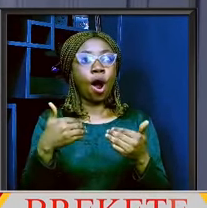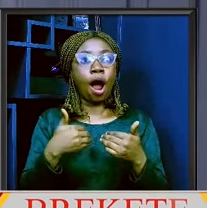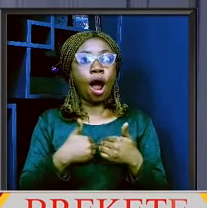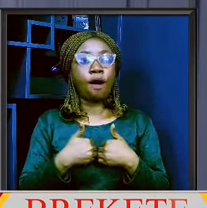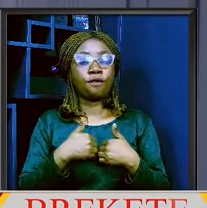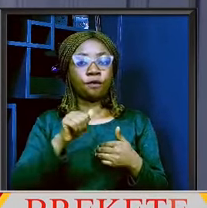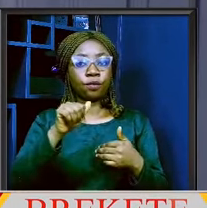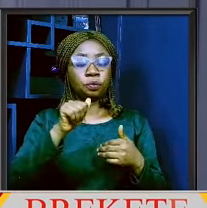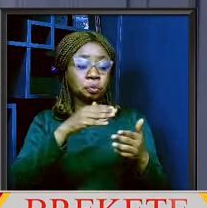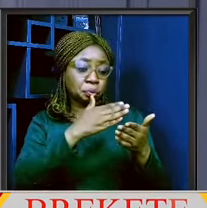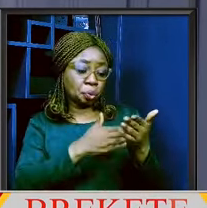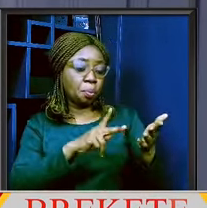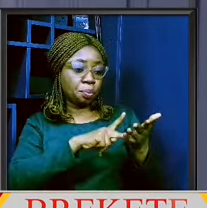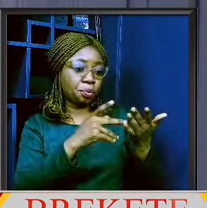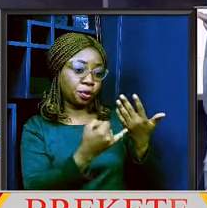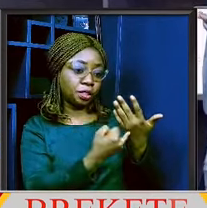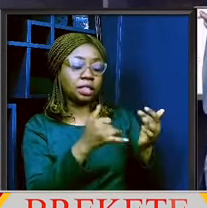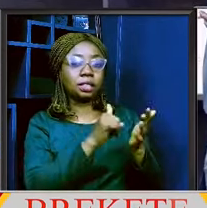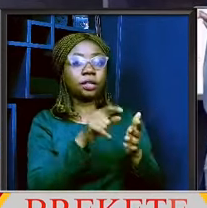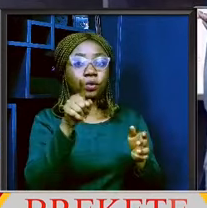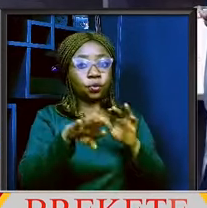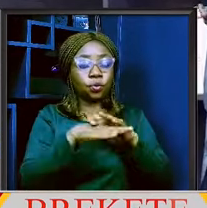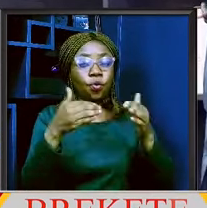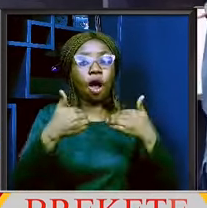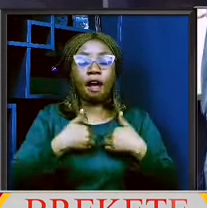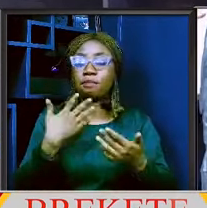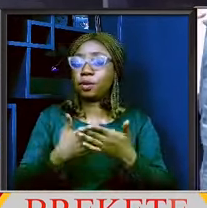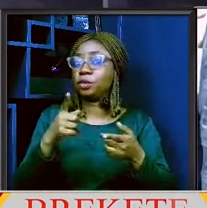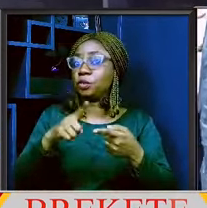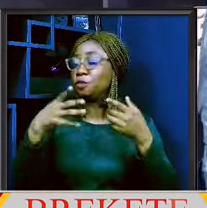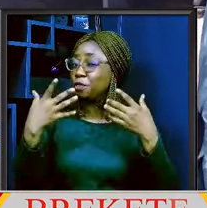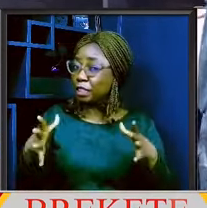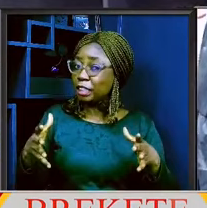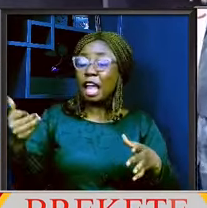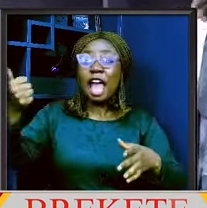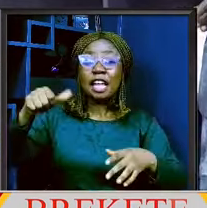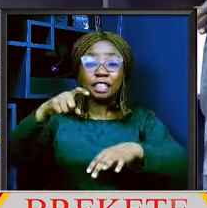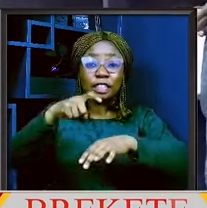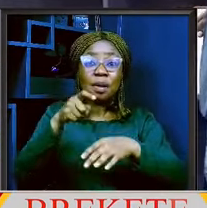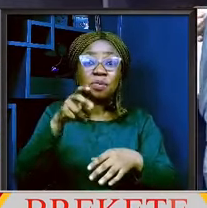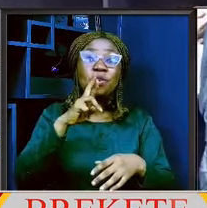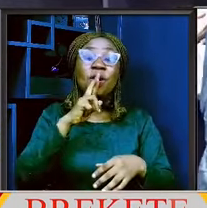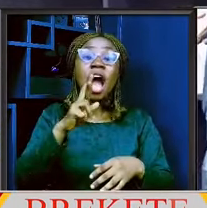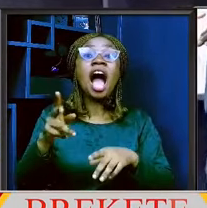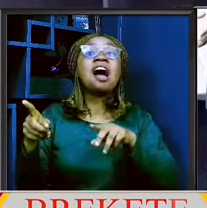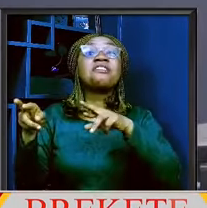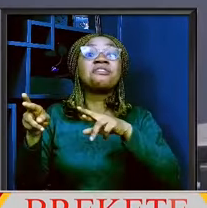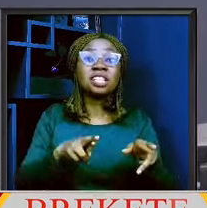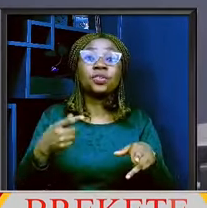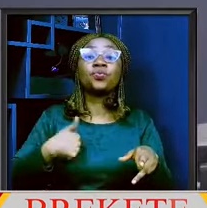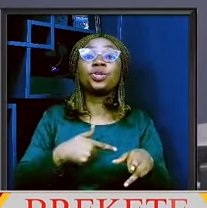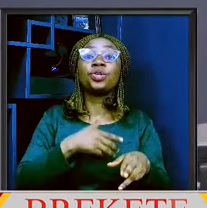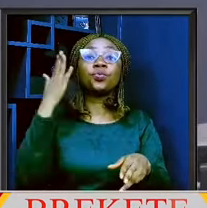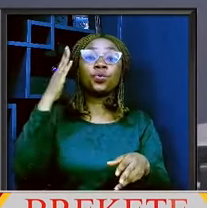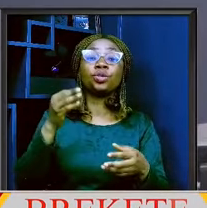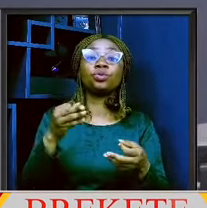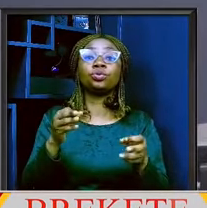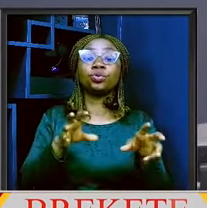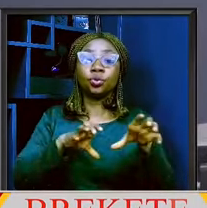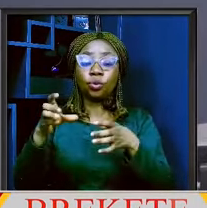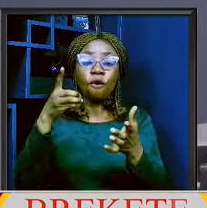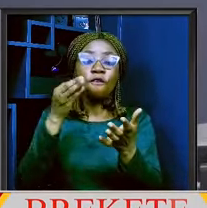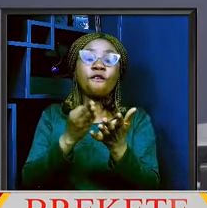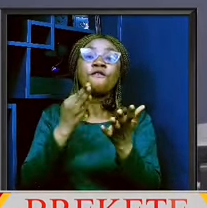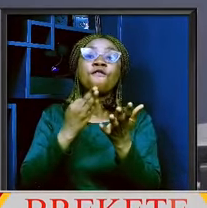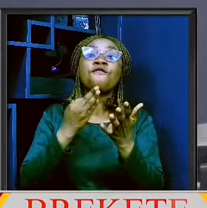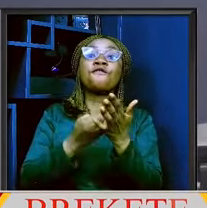pending projects. Yes. We una no get money to finish. Yes, sir. Anytime we una de ready, we go do fundraiser for una.